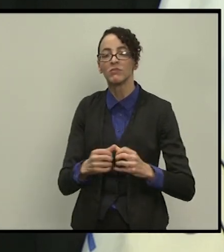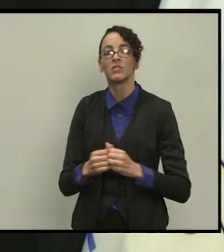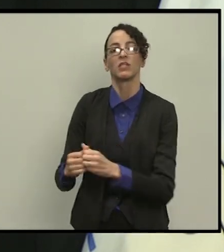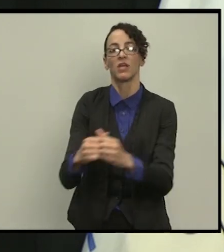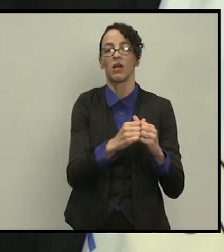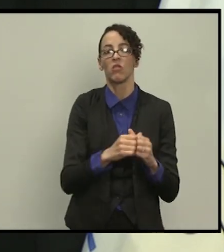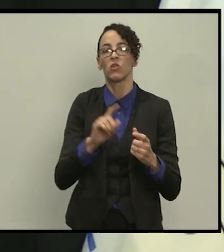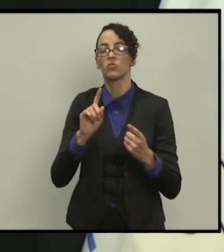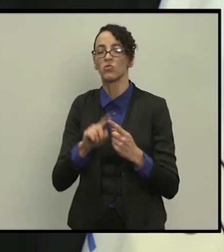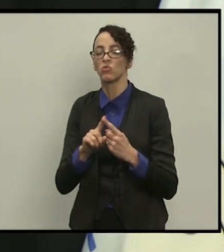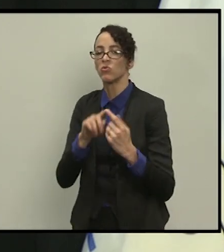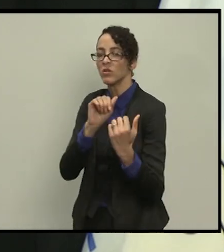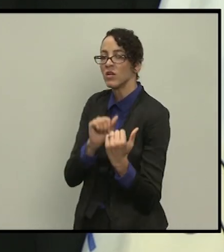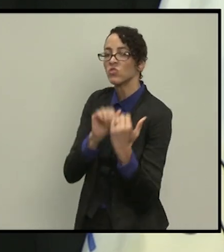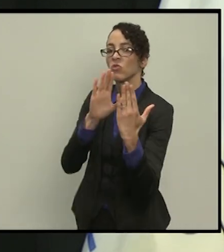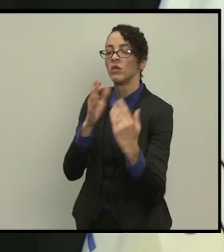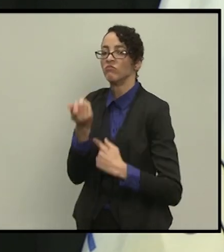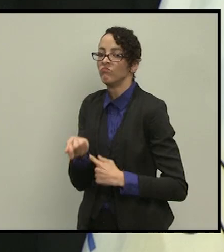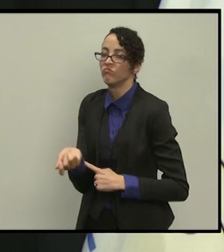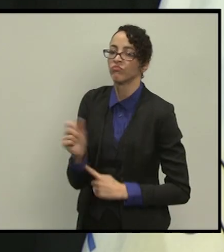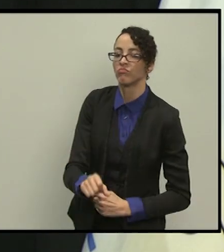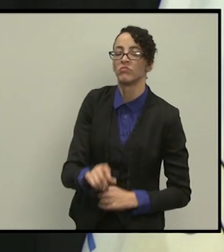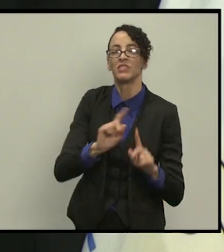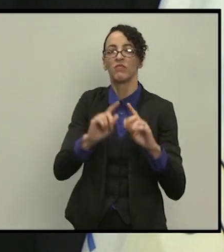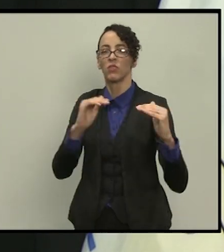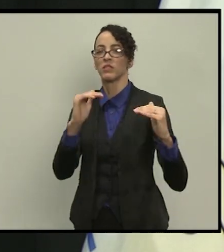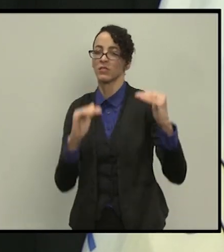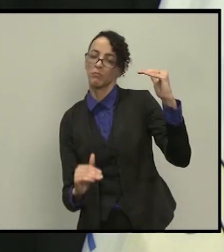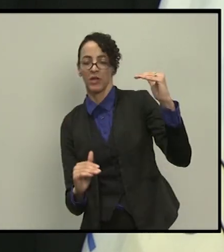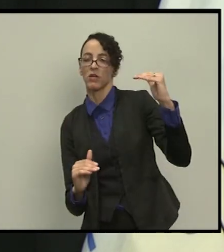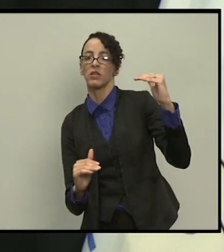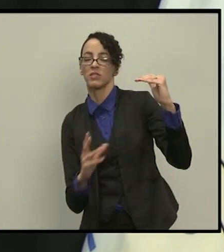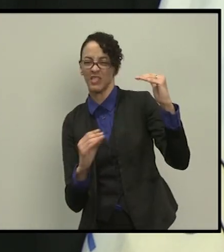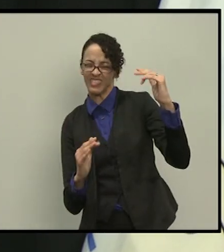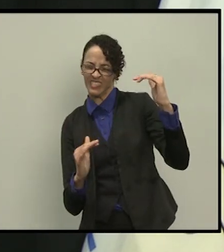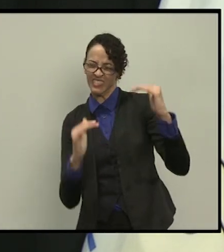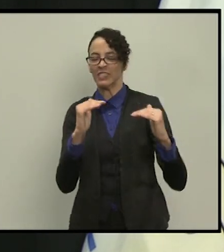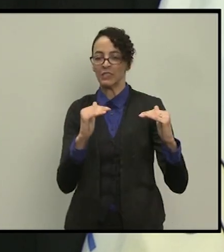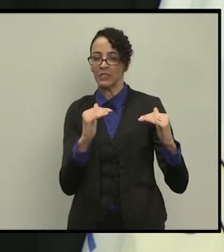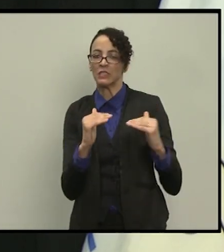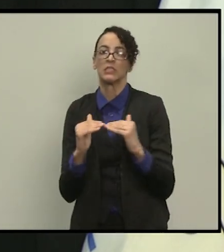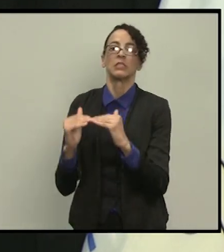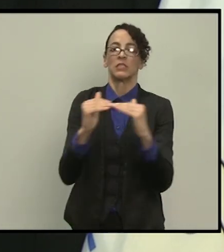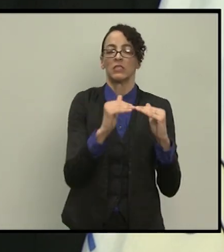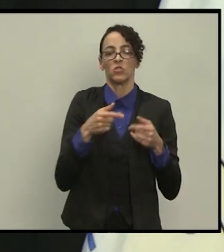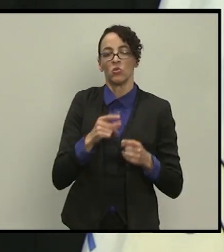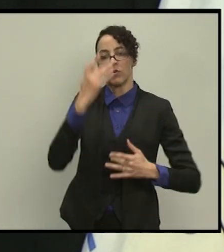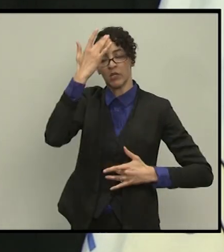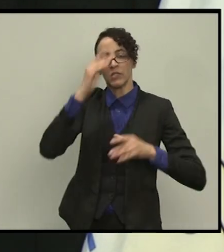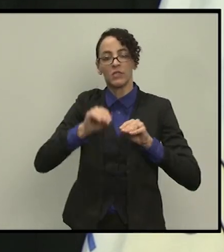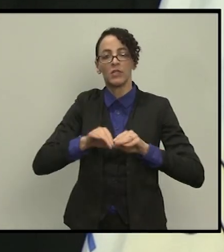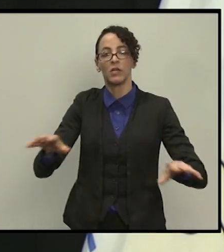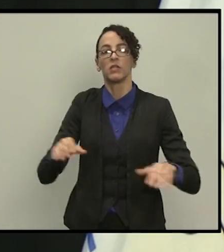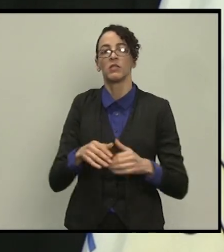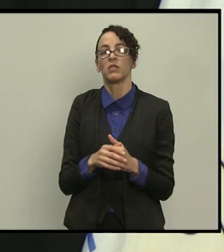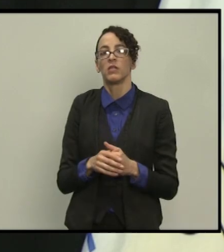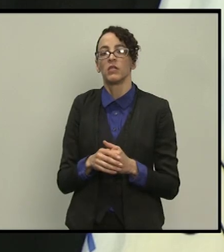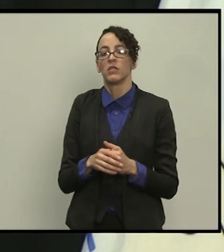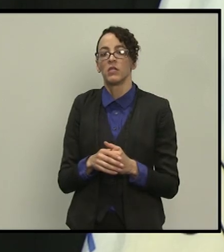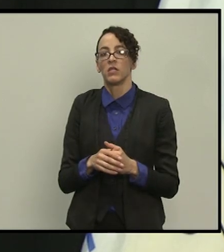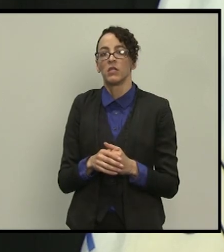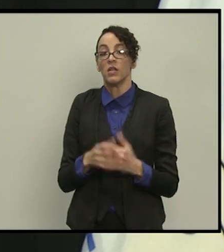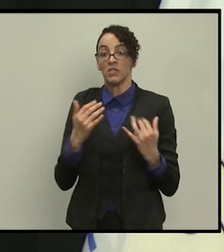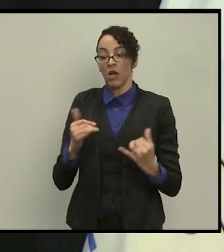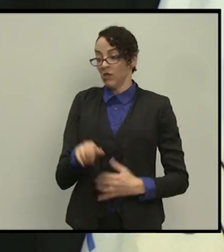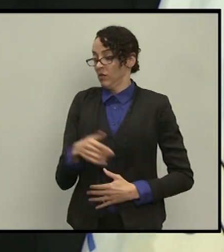this pandemic. After me, it will be Jeff Tumlin from the director of SFMTA who will